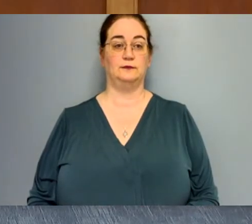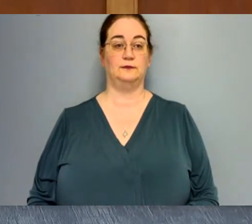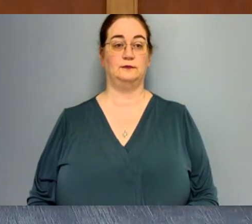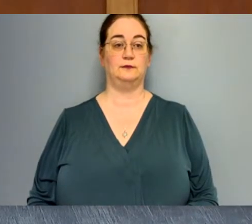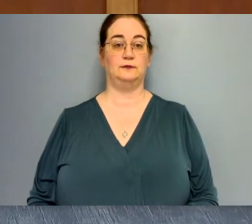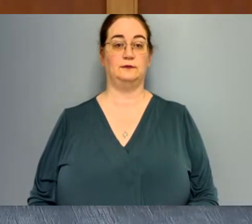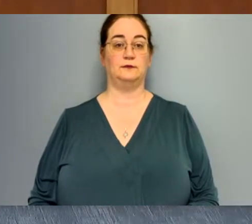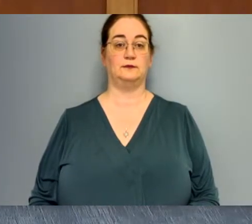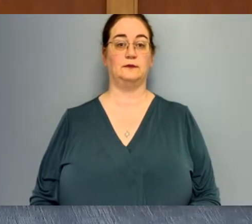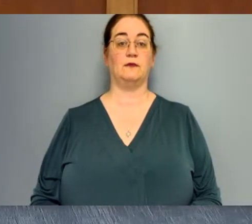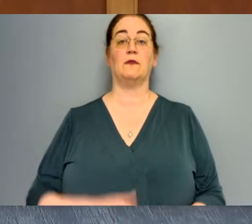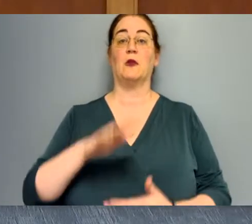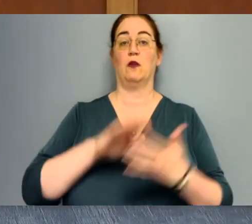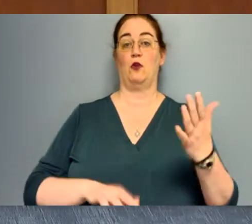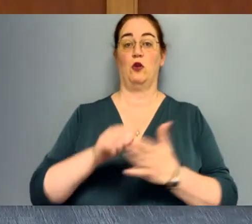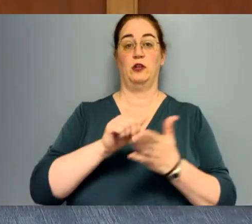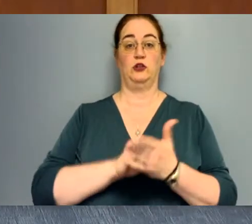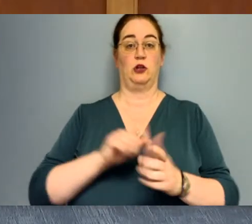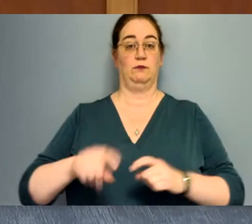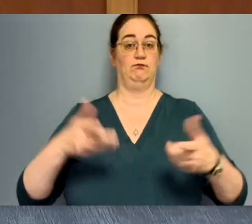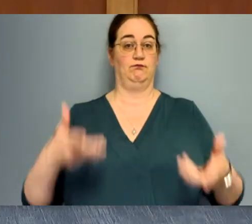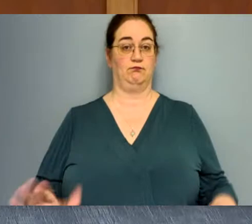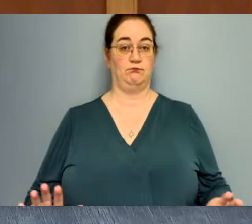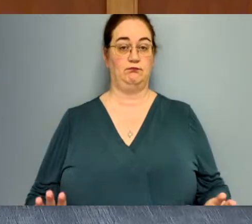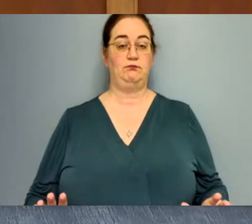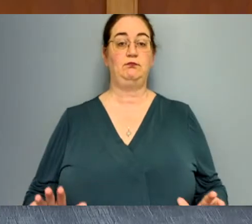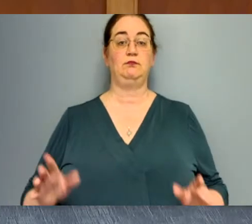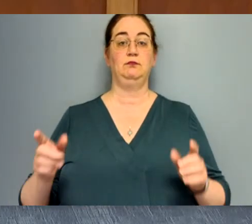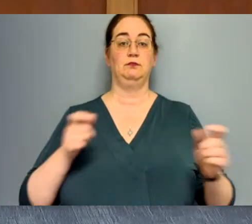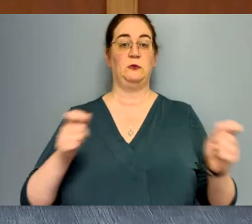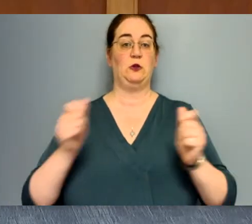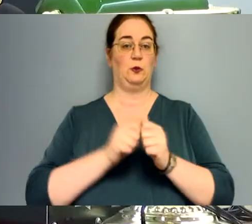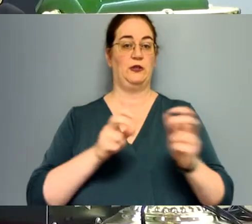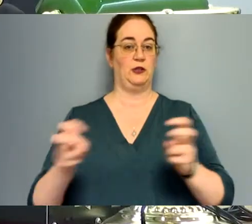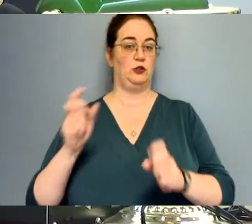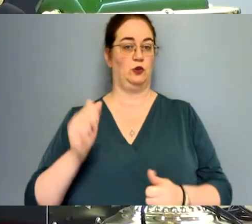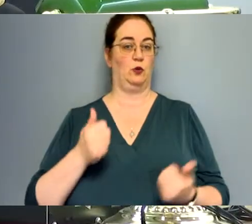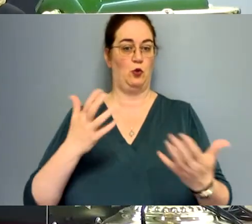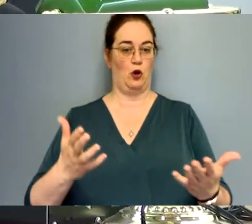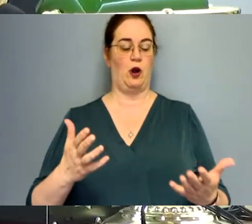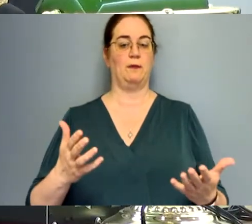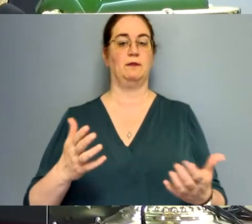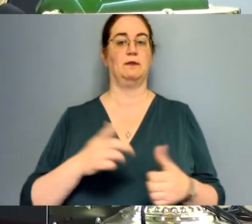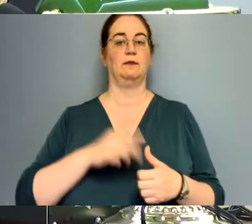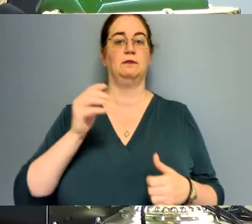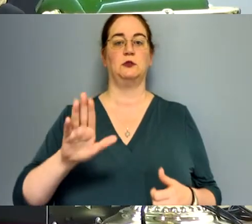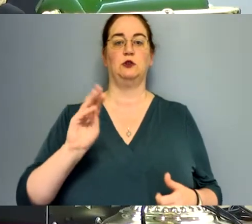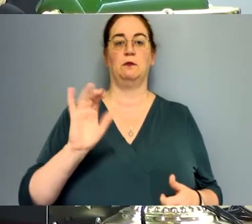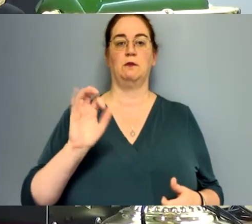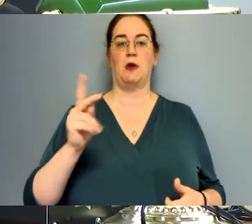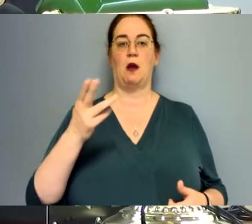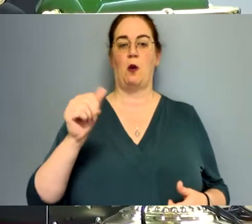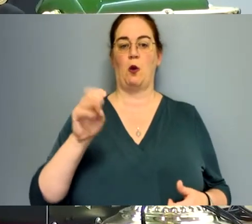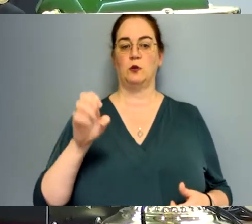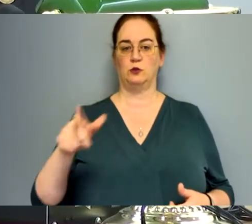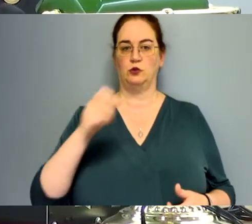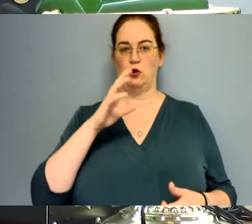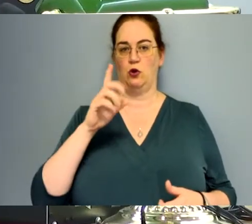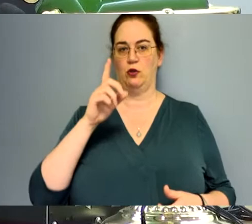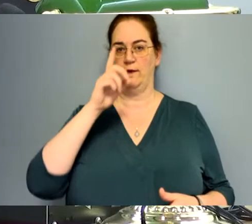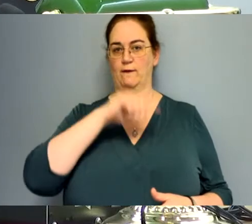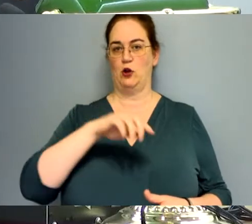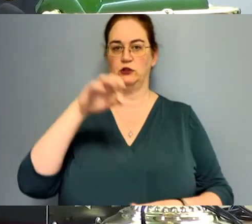All right, there are all the agenda items. Just dealing with the issues that were brought up. Mr. Mackhouse, what you call the fraudulent